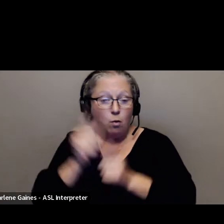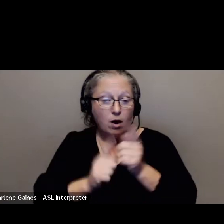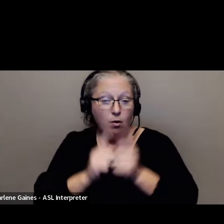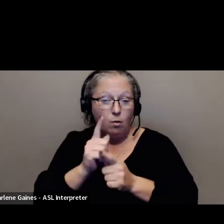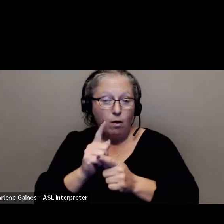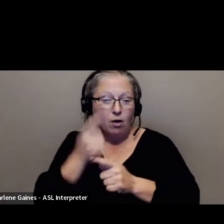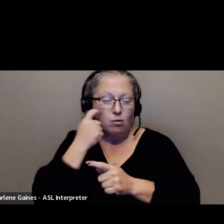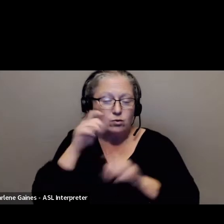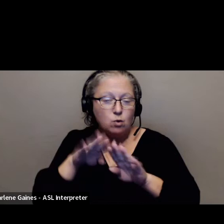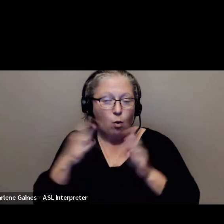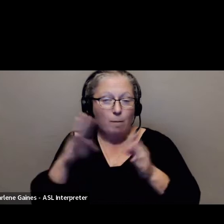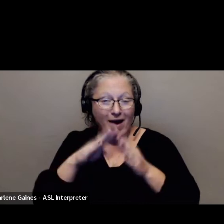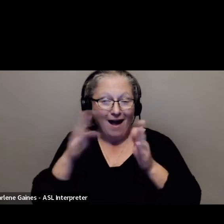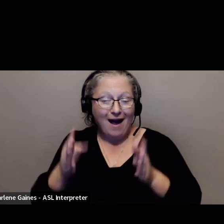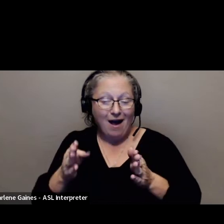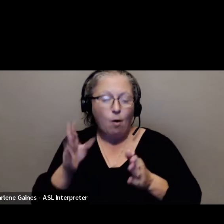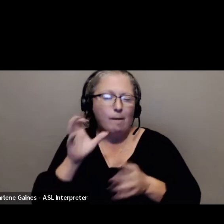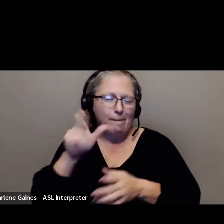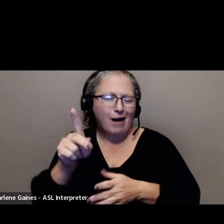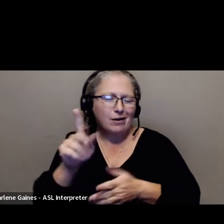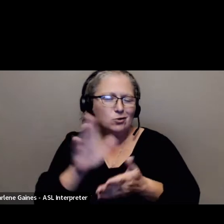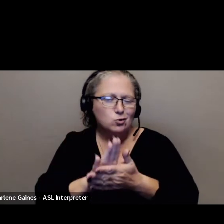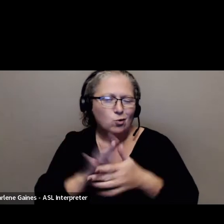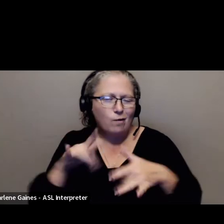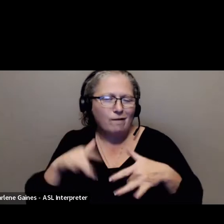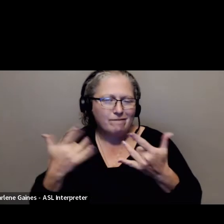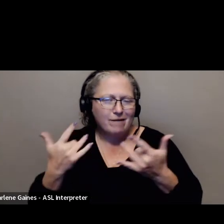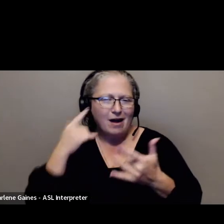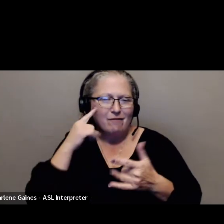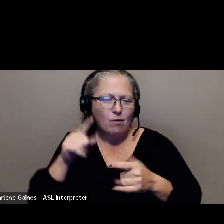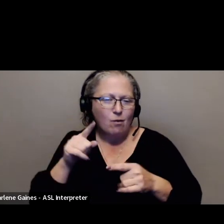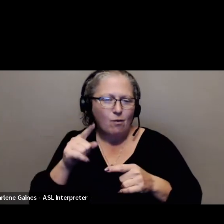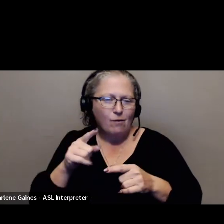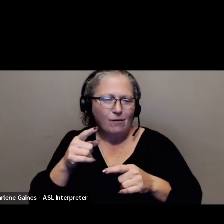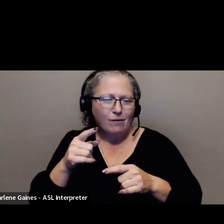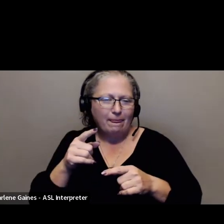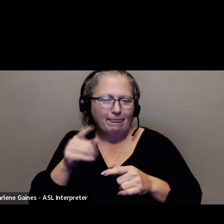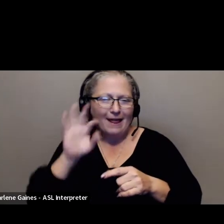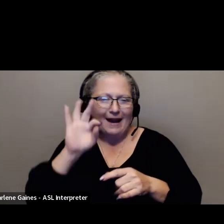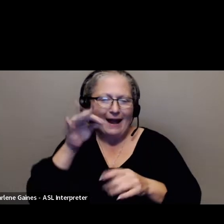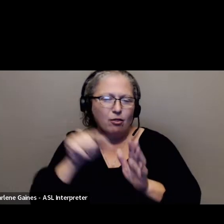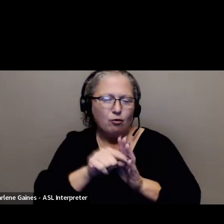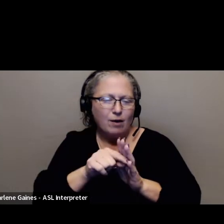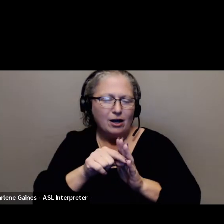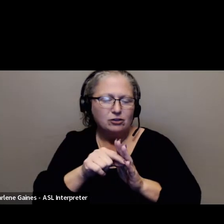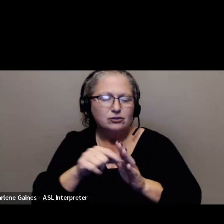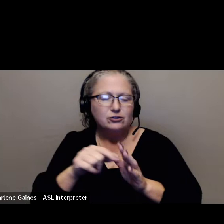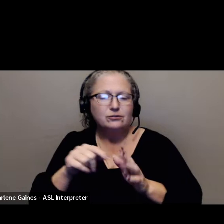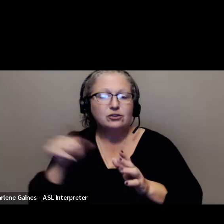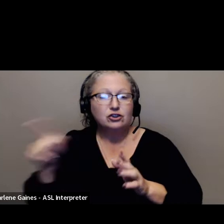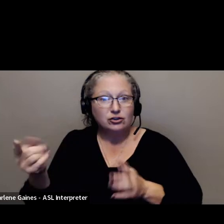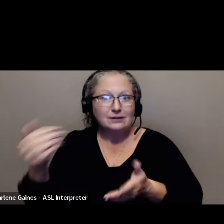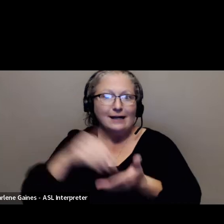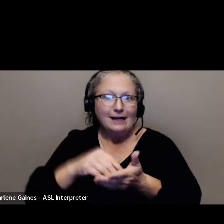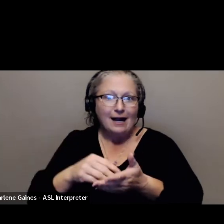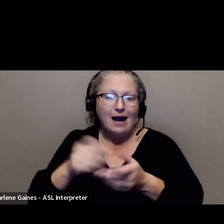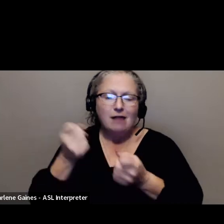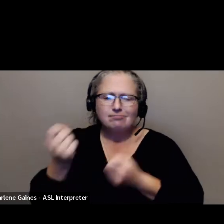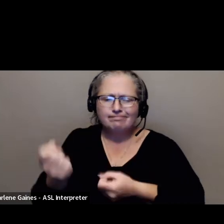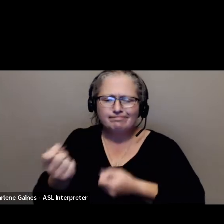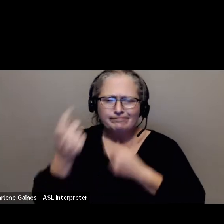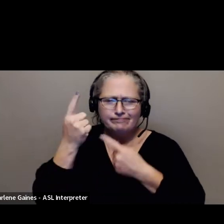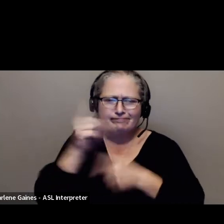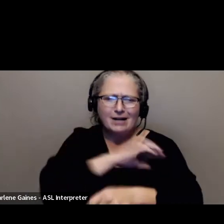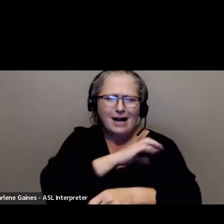recent open house or the back-to-school thing for the rising 9th graders, she again demonstrated empathy and energy